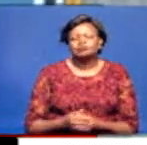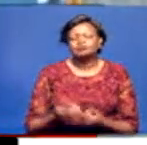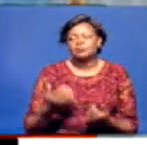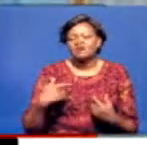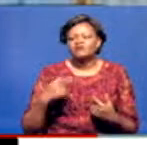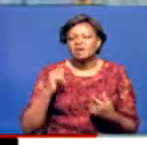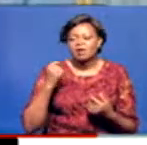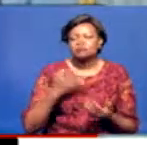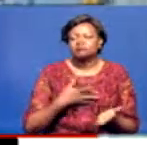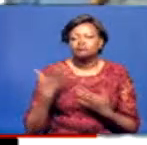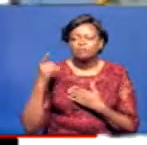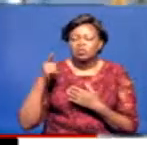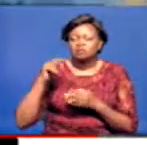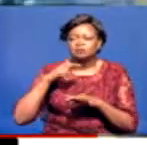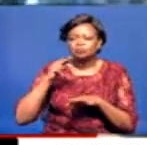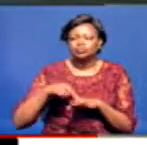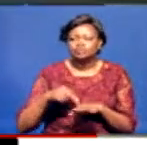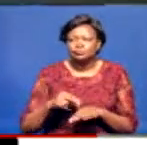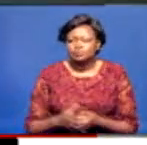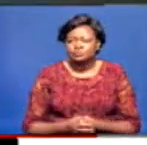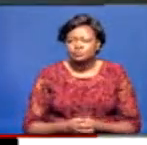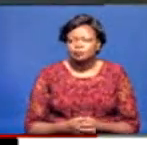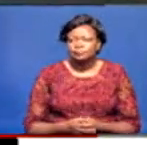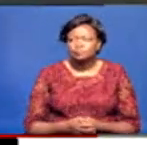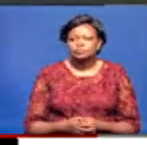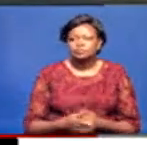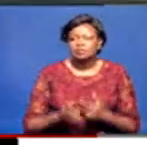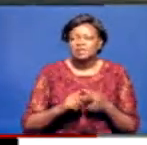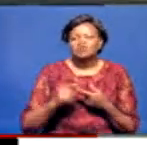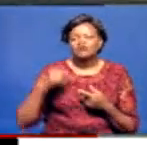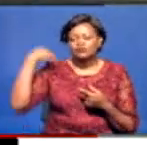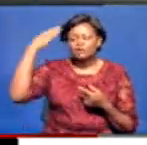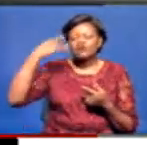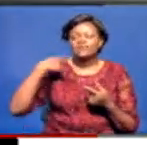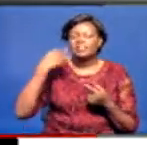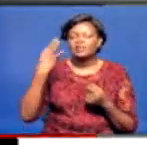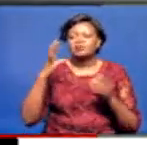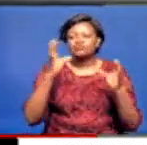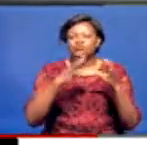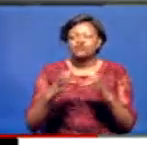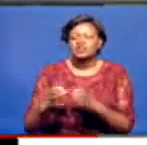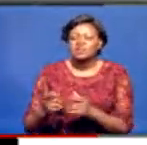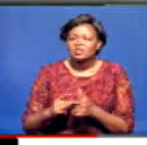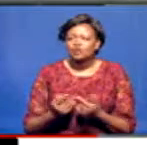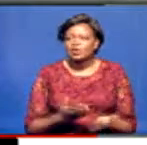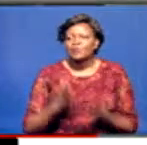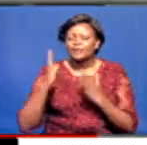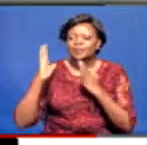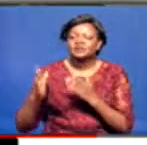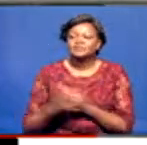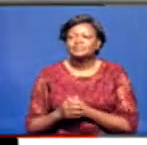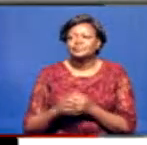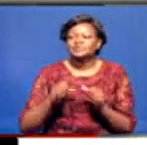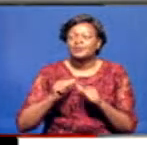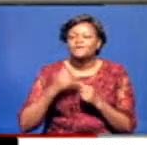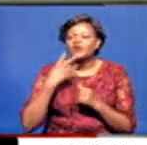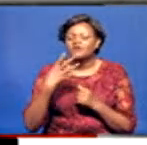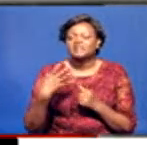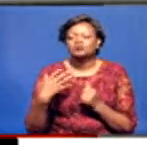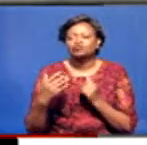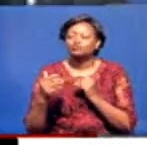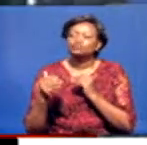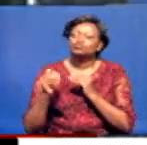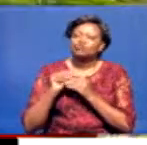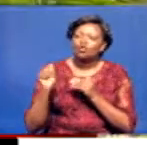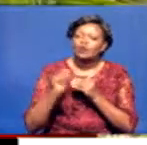nation. Consignments to Saudi Arabia are handled by three agents, with exporters incurring up to $500 in additional cost